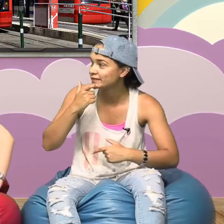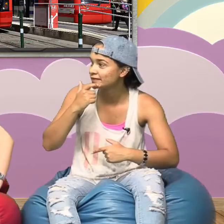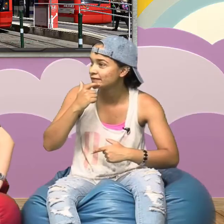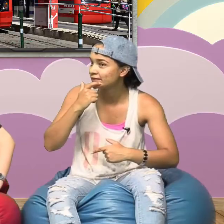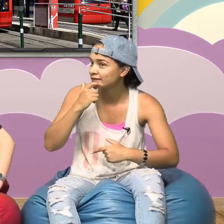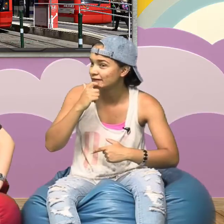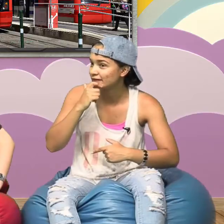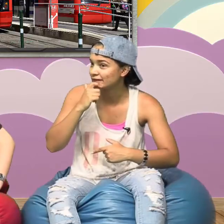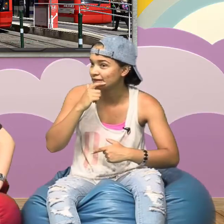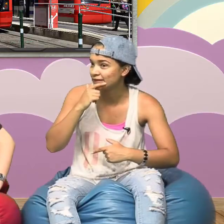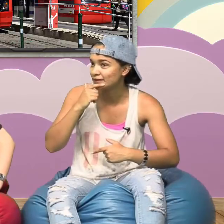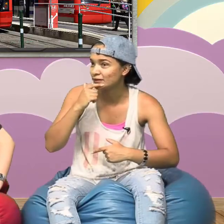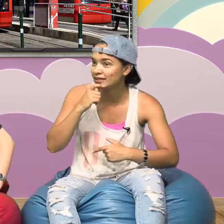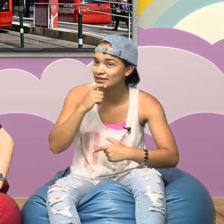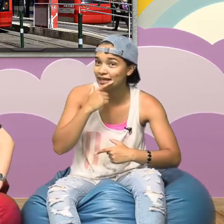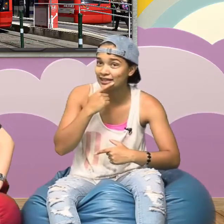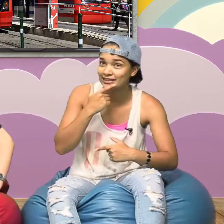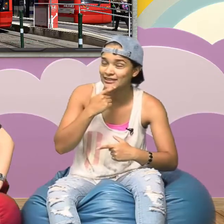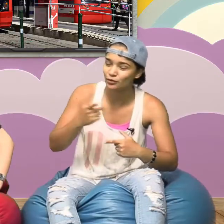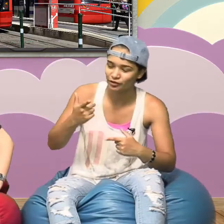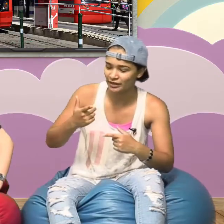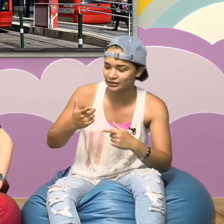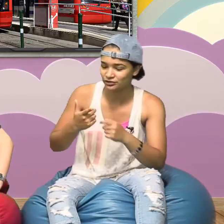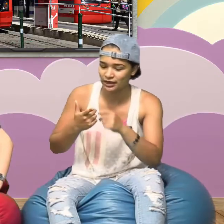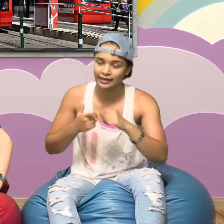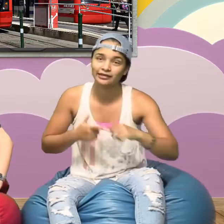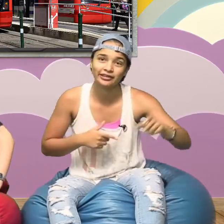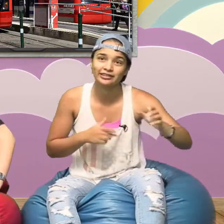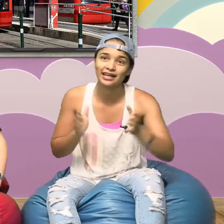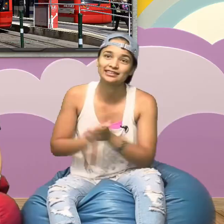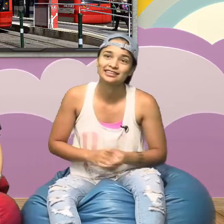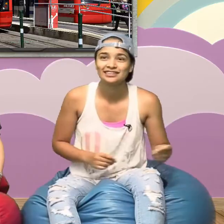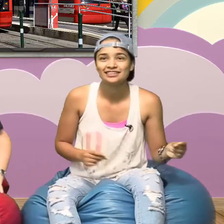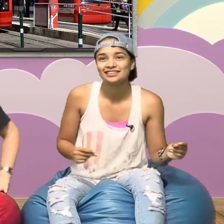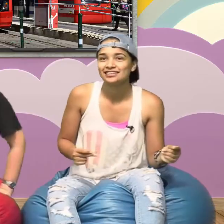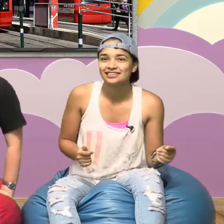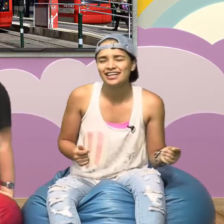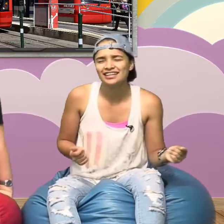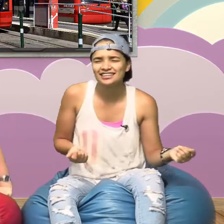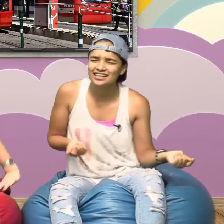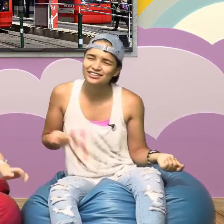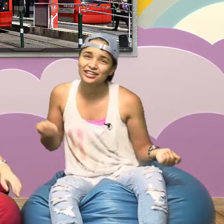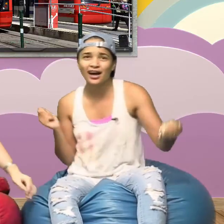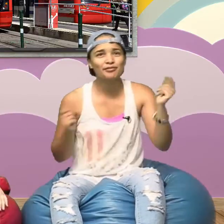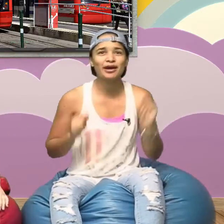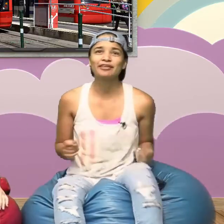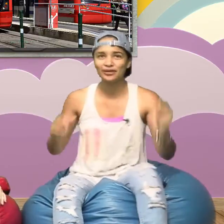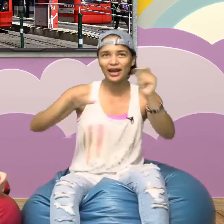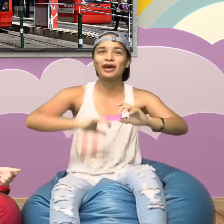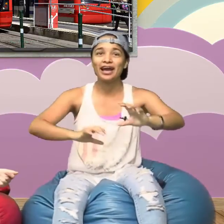What song do you want to listen to, Jeannie? I don't know. Let's listen to Watermelon Sugar High. Okay. Yes, we can, because I love Harry